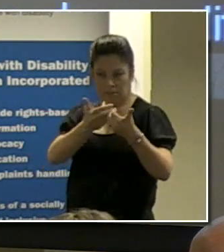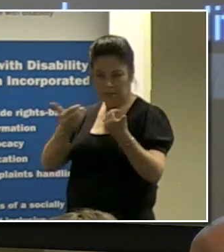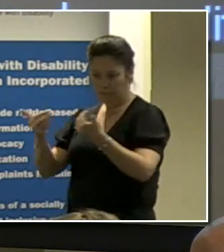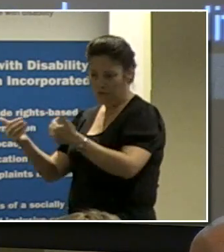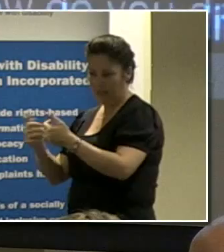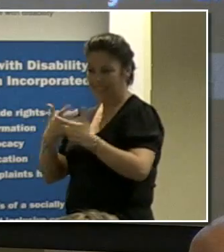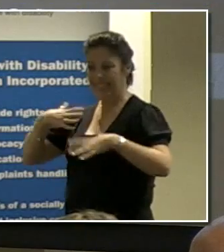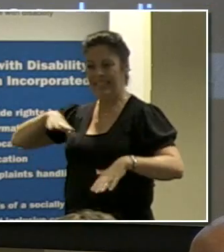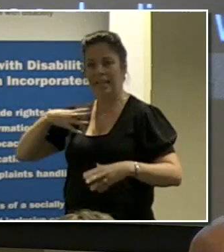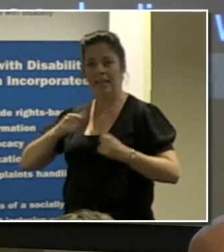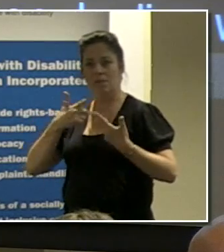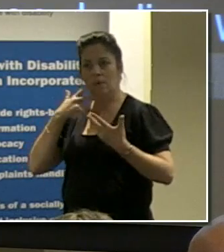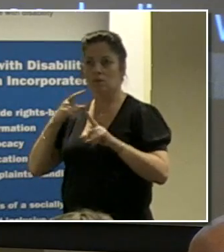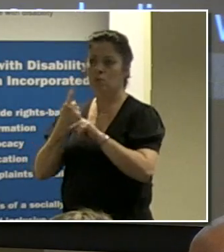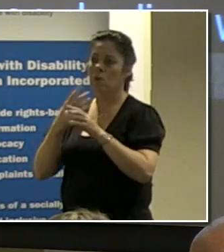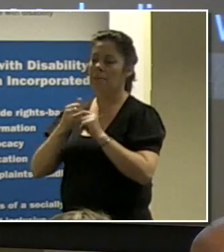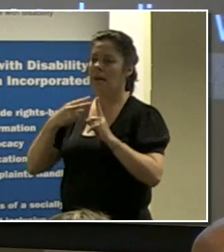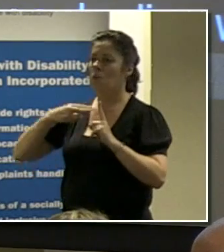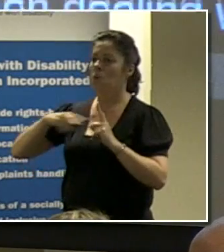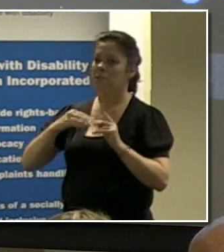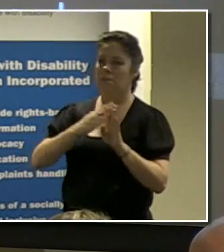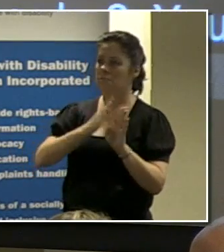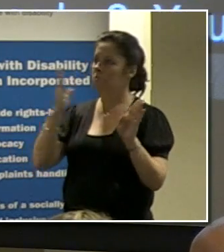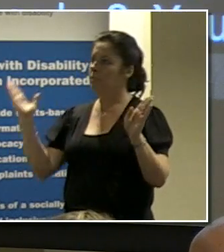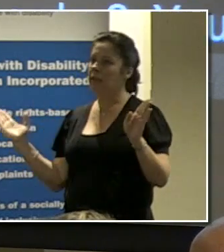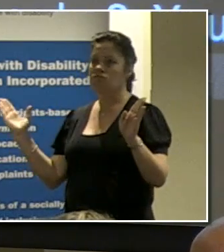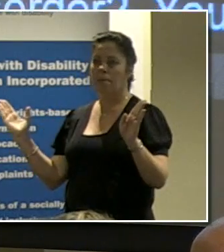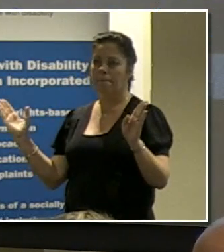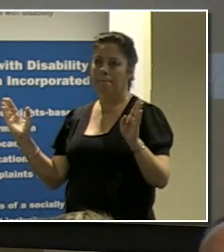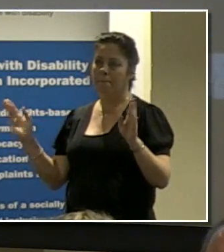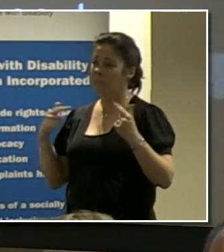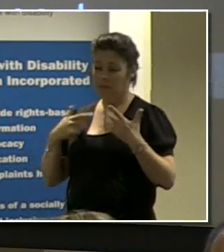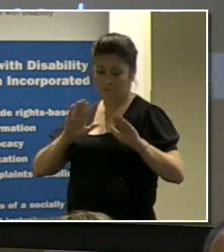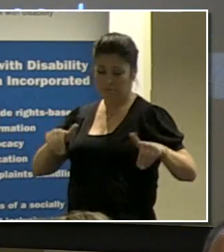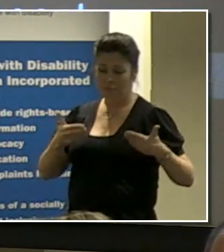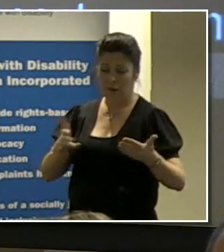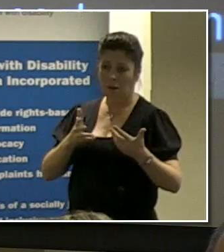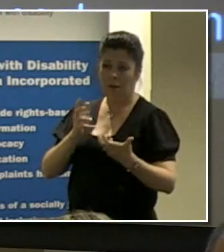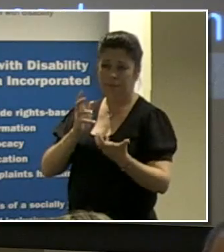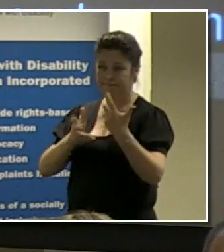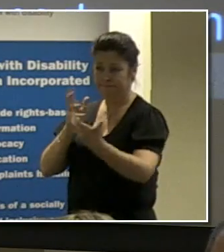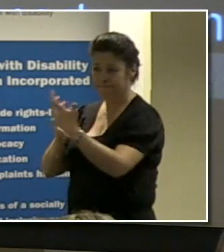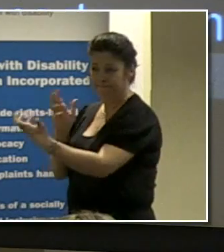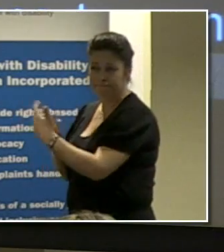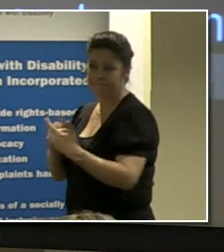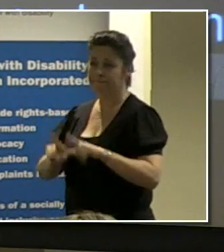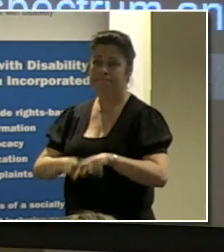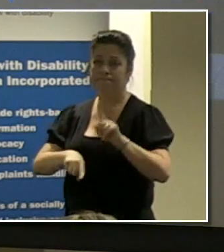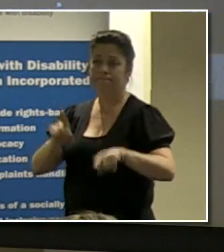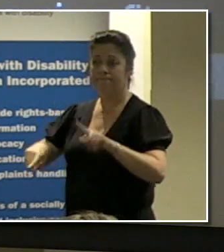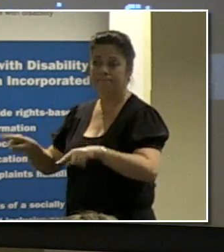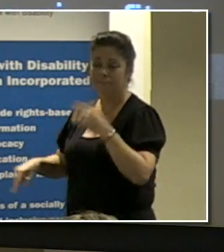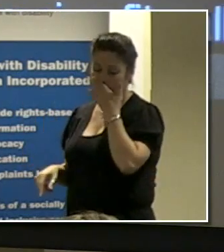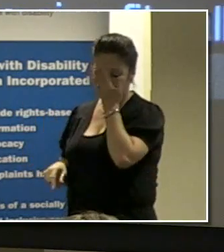disorder? And you can't talk about a spectrum and suggest there's a one-size-fits-all approach. Secondly, this is early